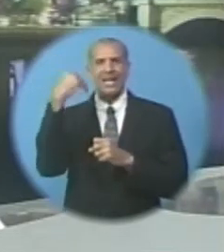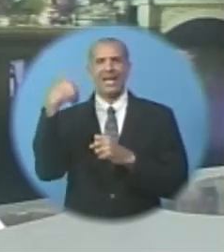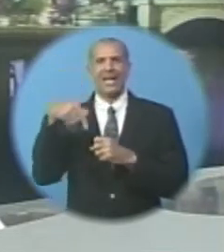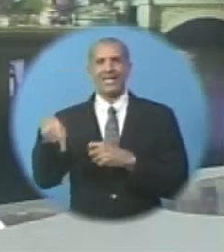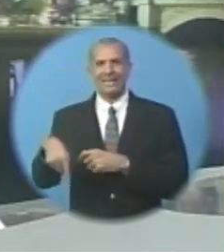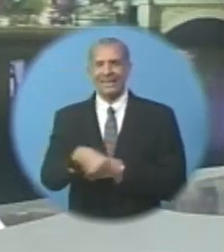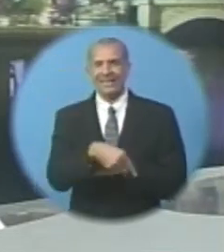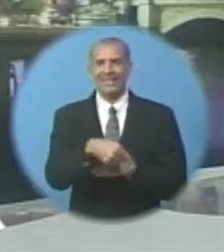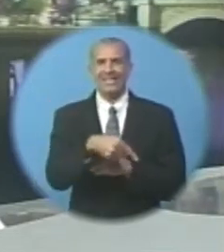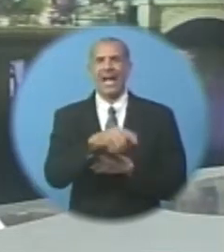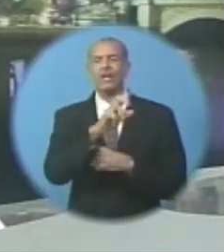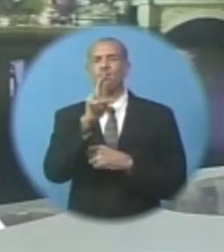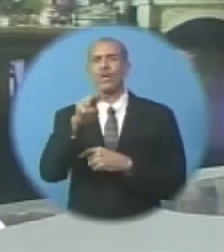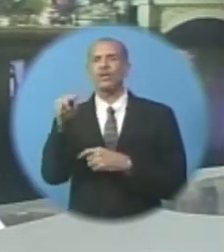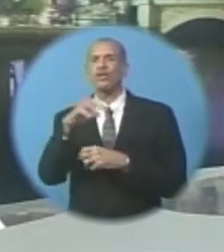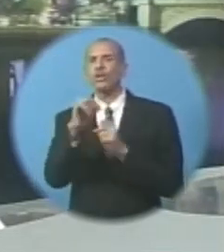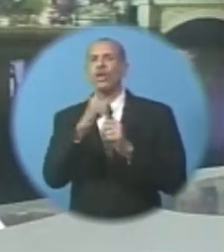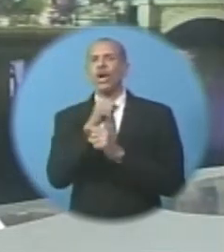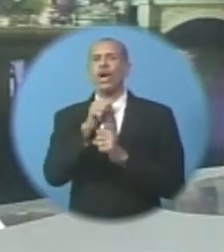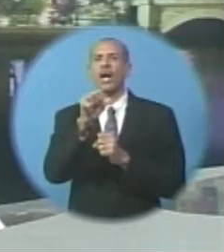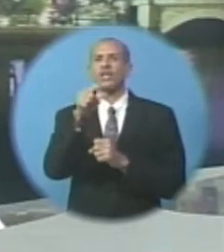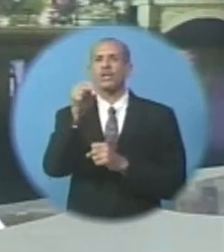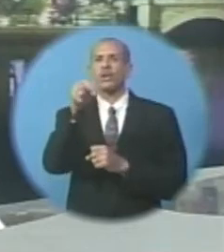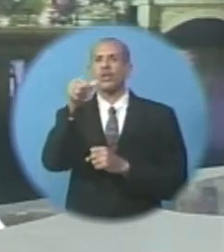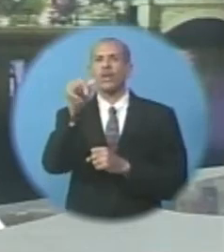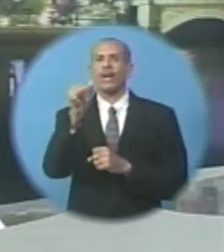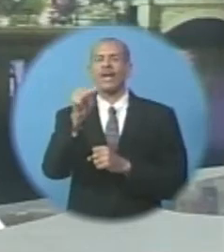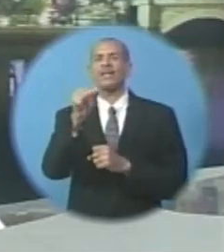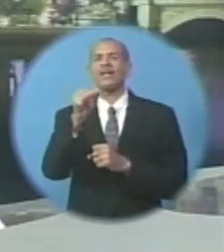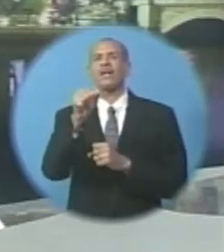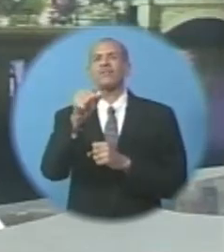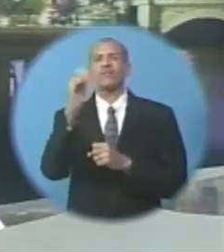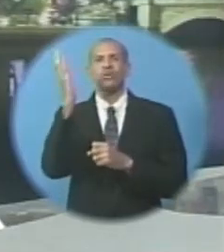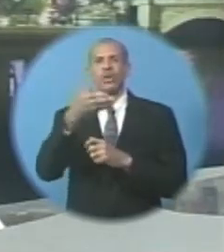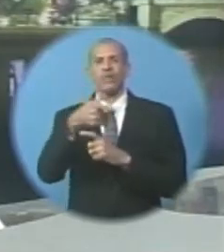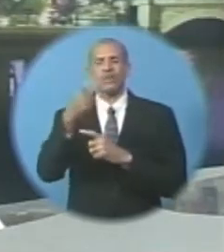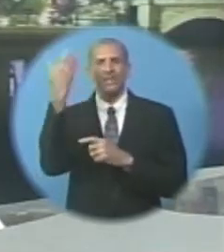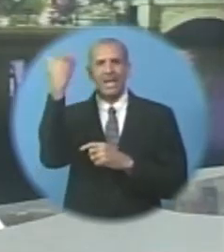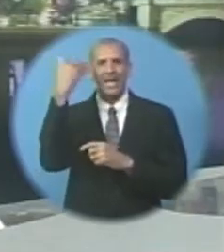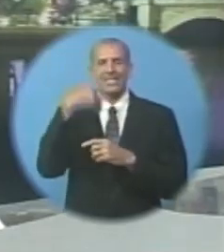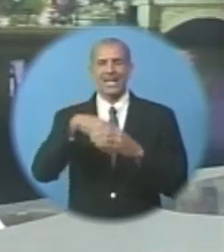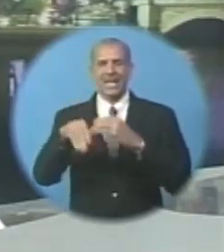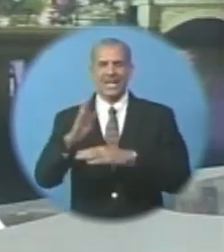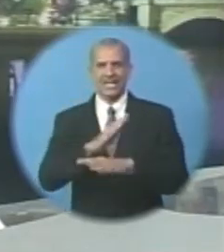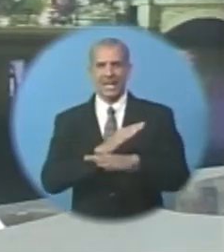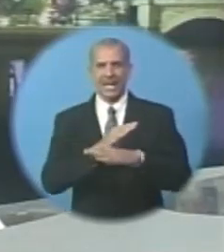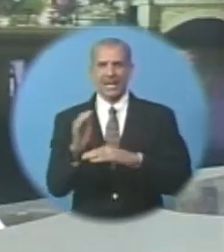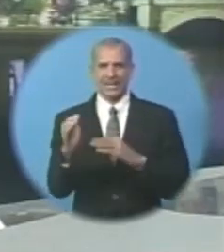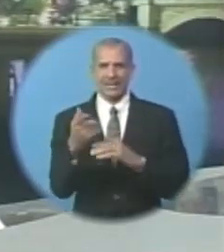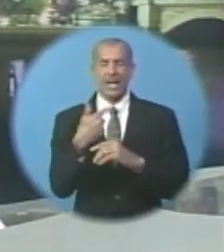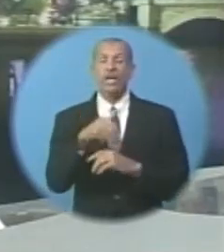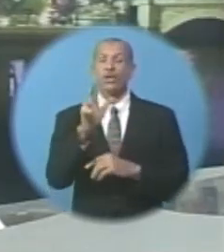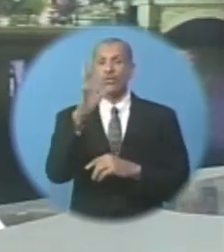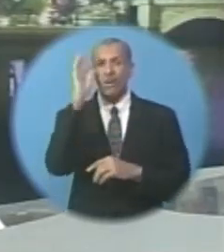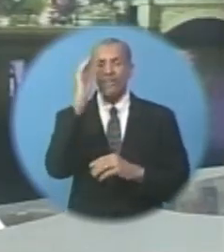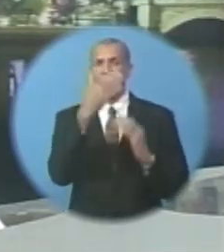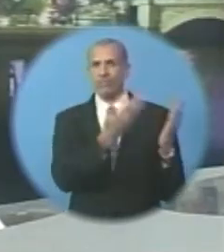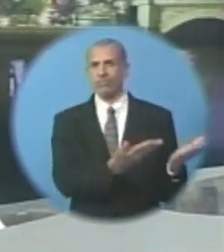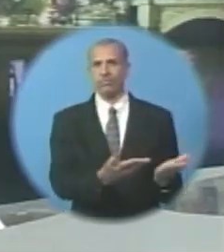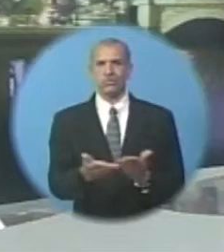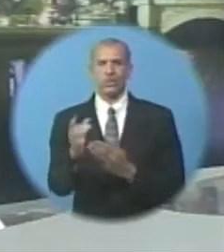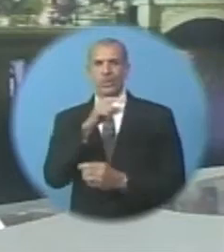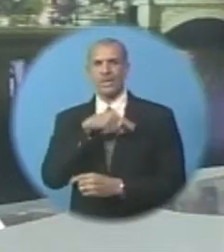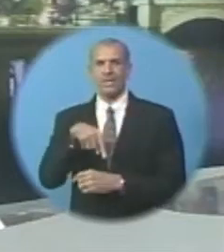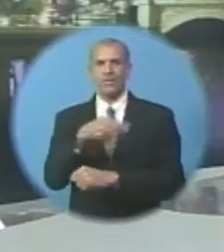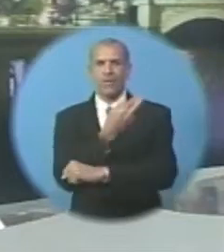and 22-year-old Shaquan Eiffel of Cave Hill received chops to his head and hands. The 3 men were transported to the